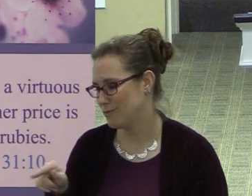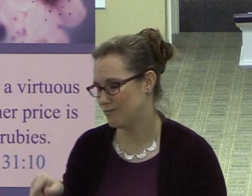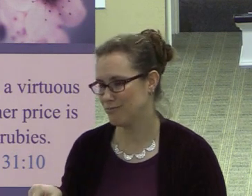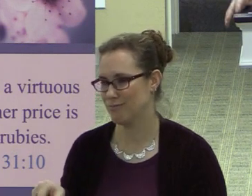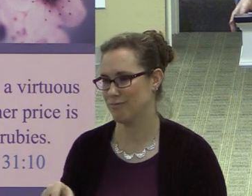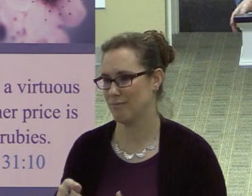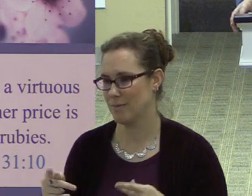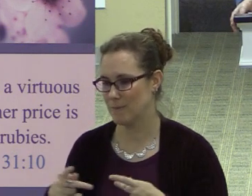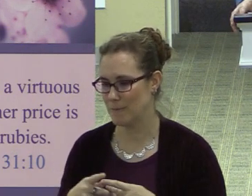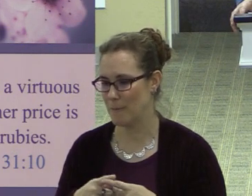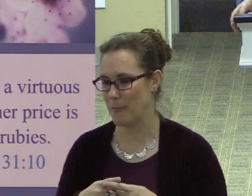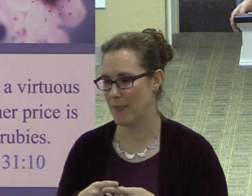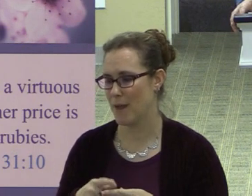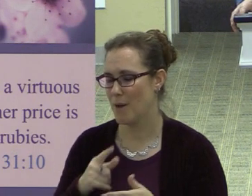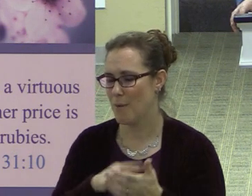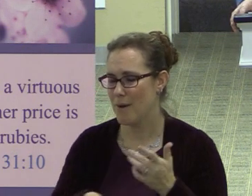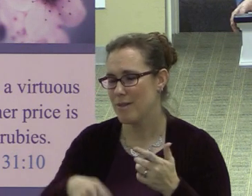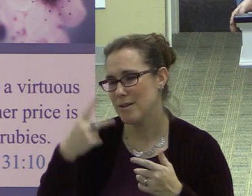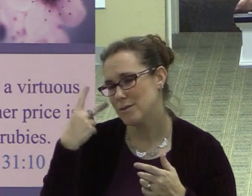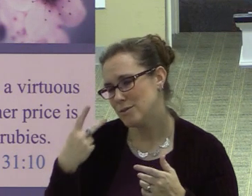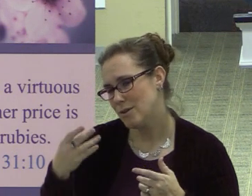God do.